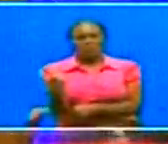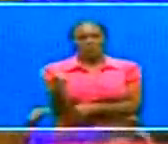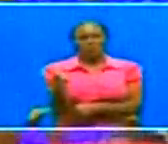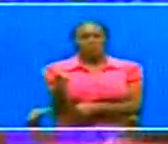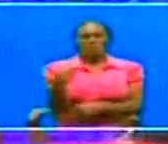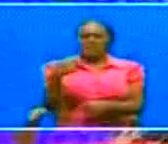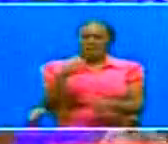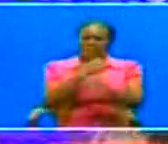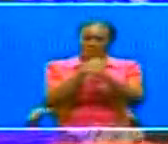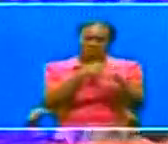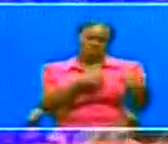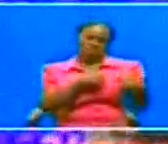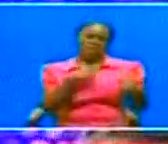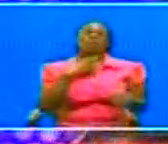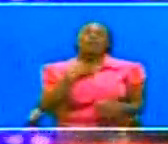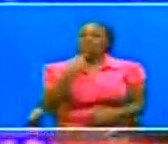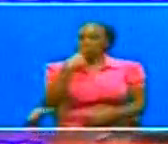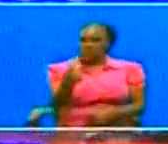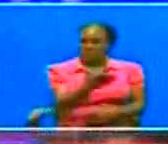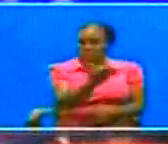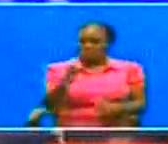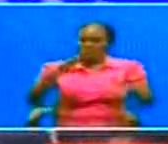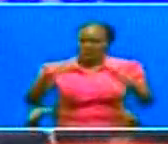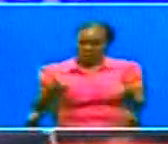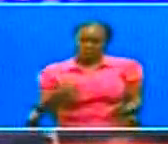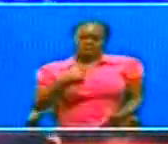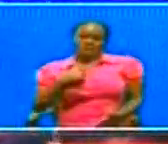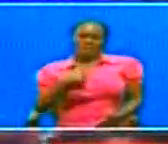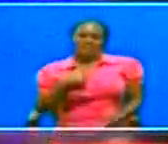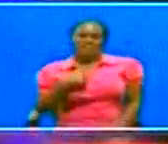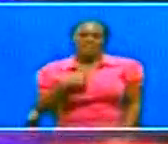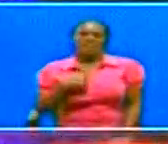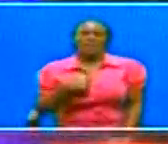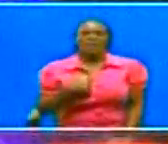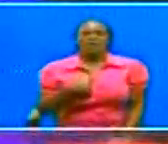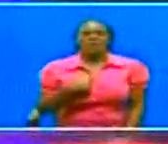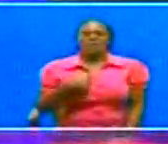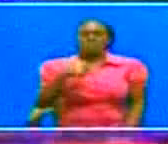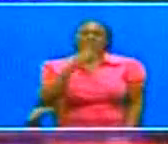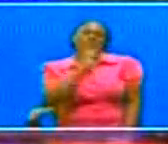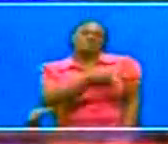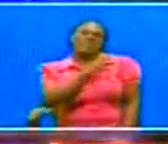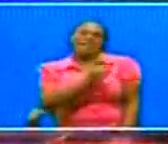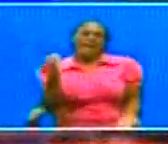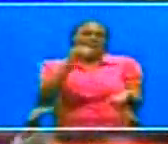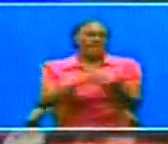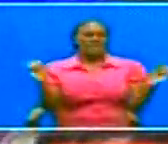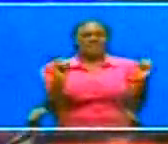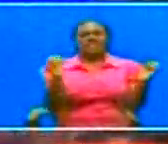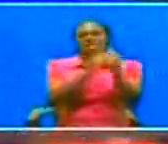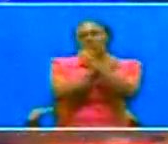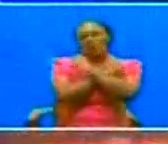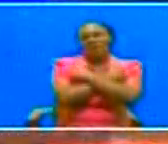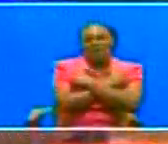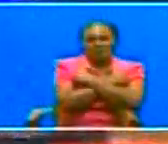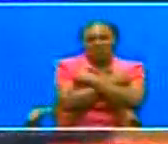hello, baby, I just wanna tell you how I feel. See, you go pretend on my